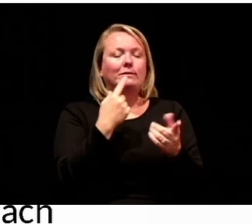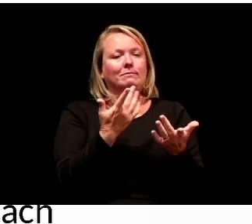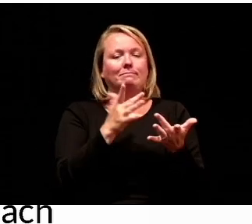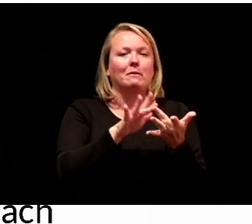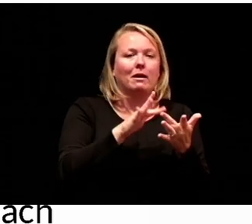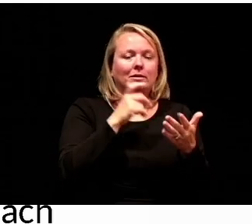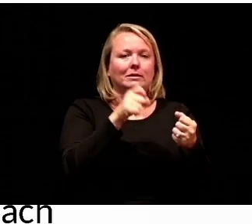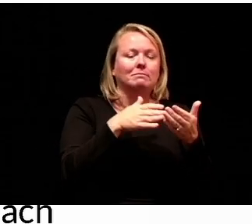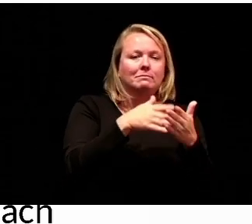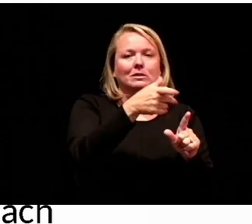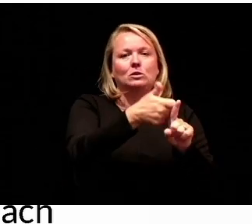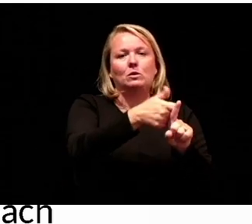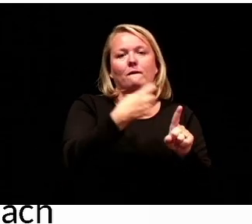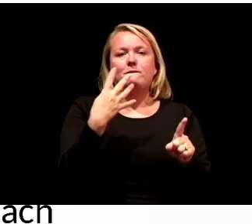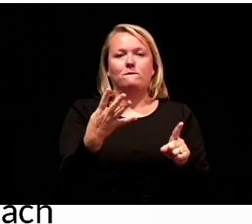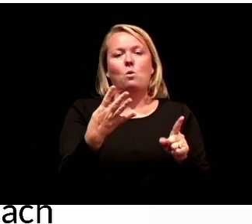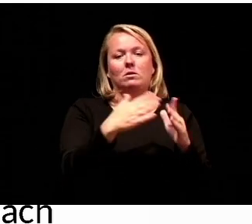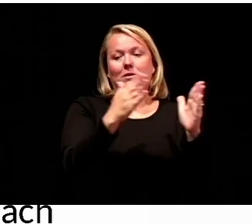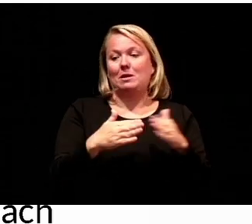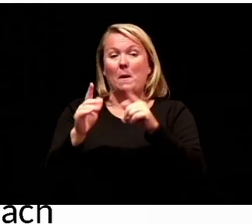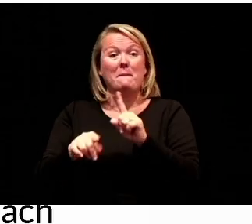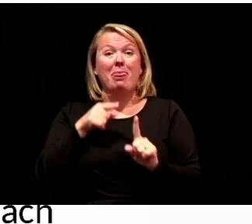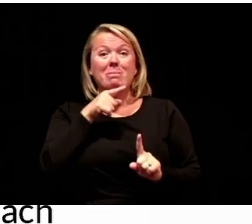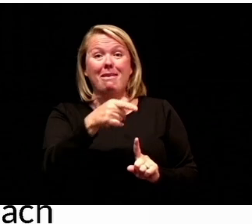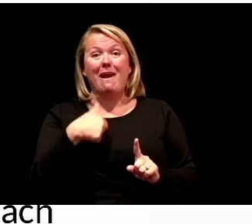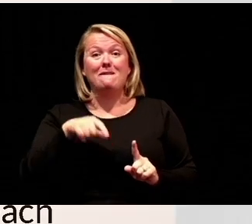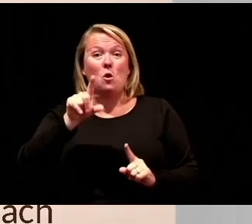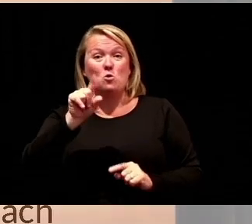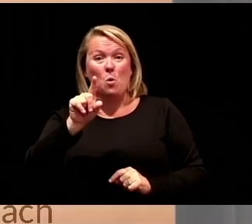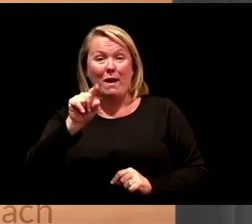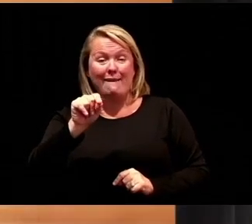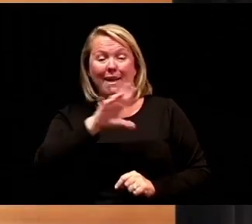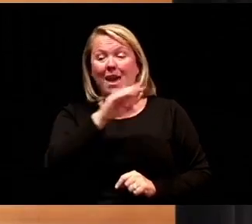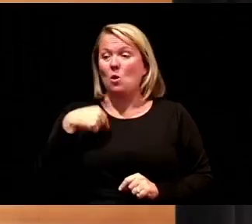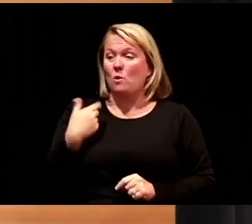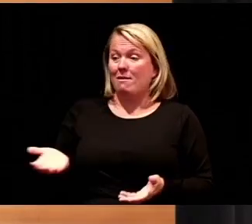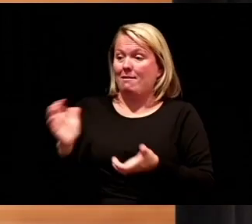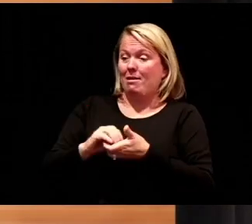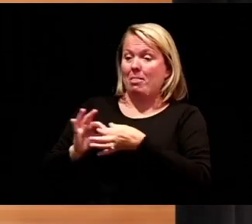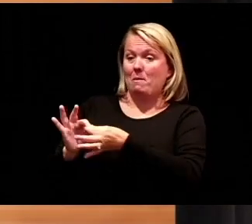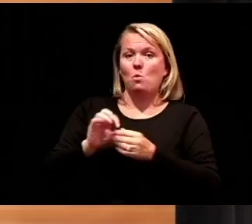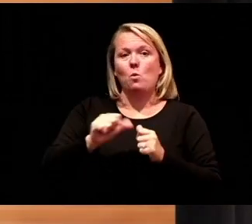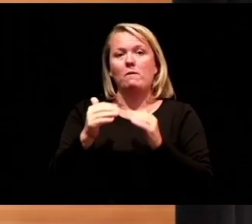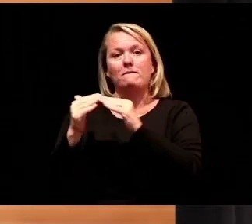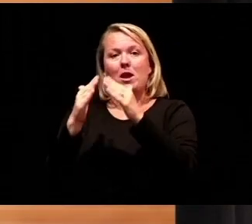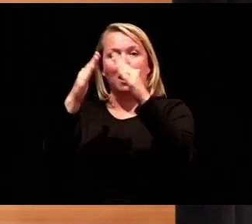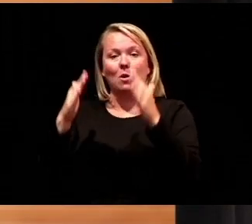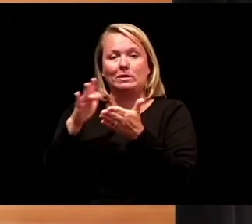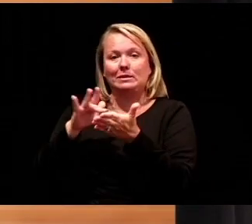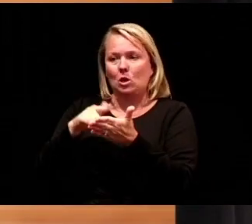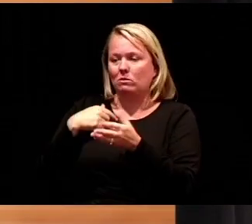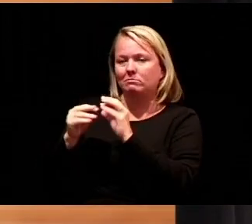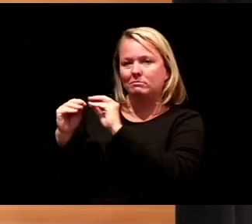footage and whether or not that unit had a den, an office, or other living feature that would allow for them to take in more people in a